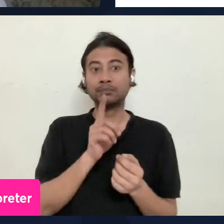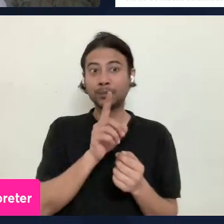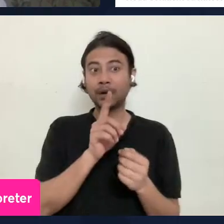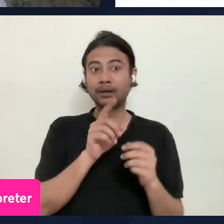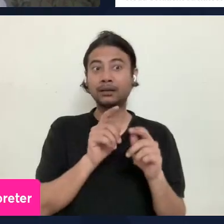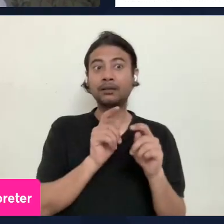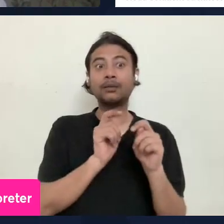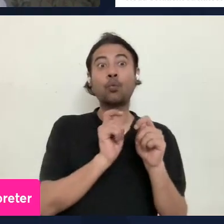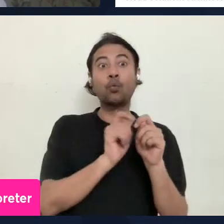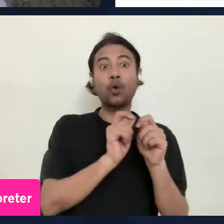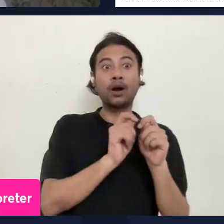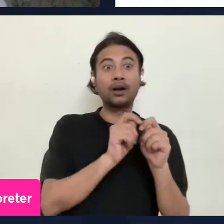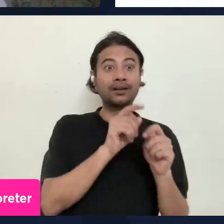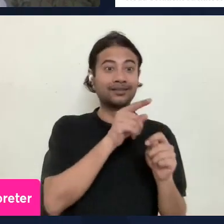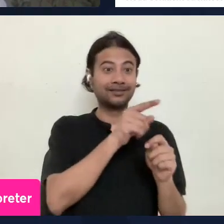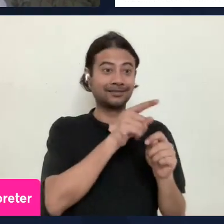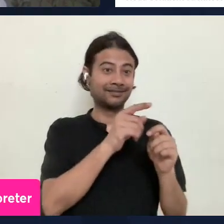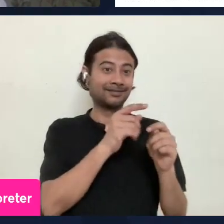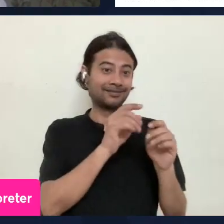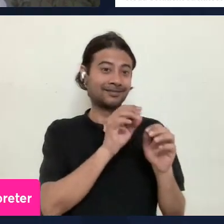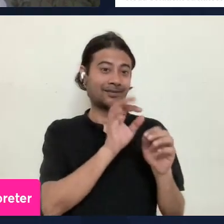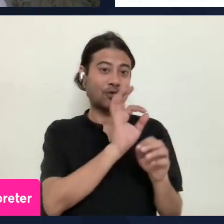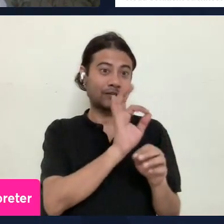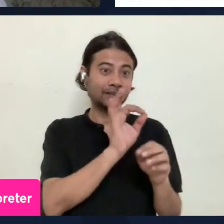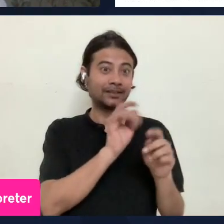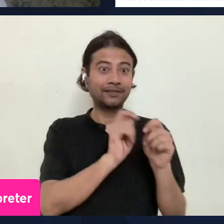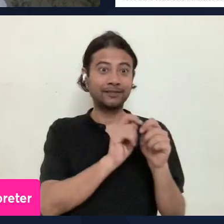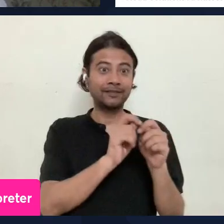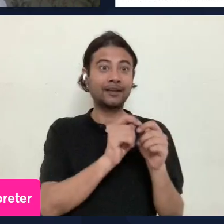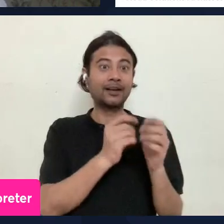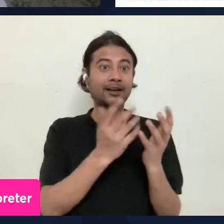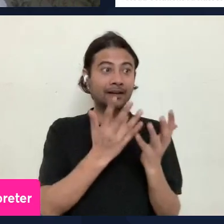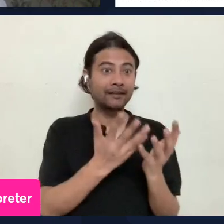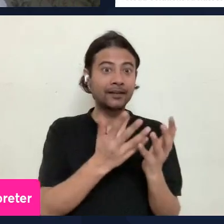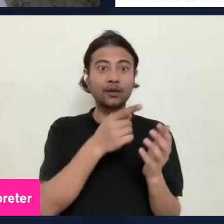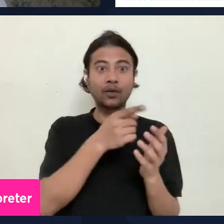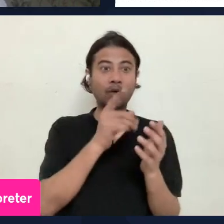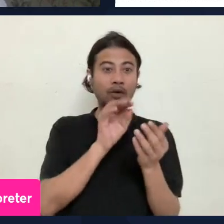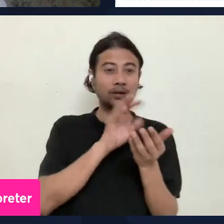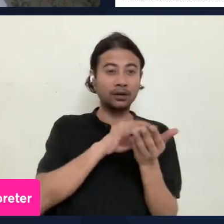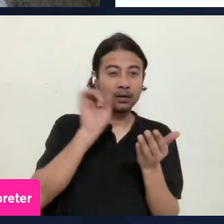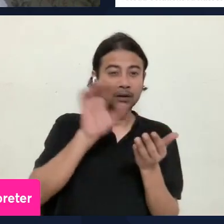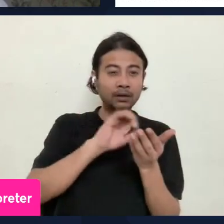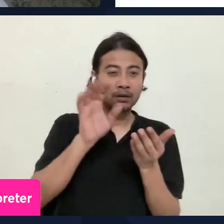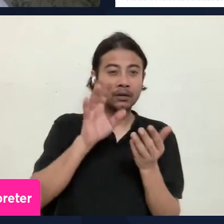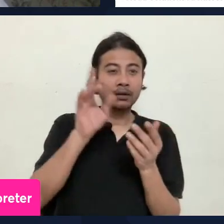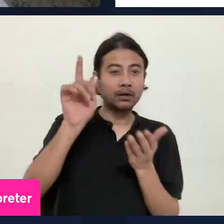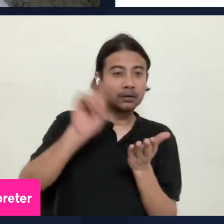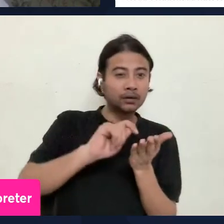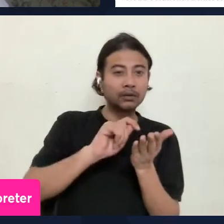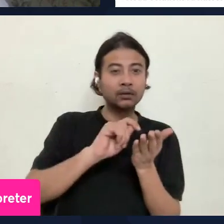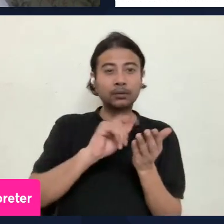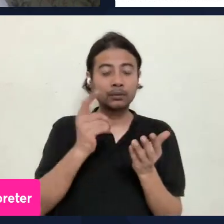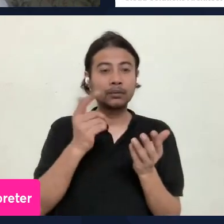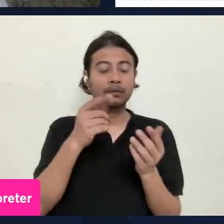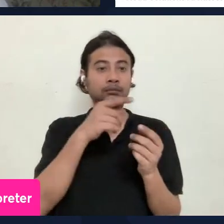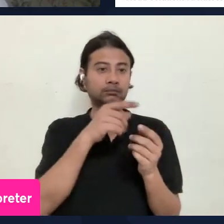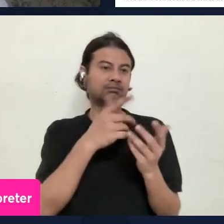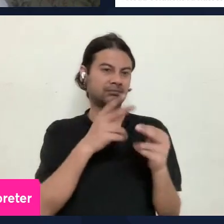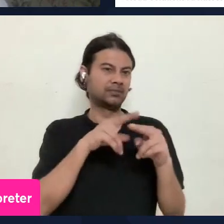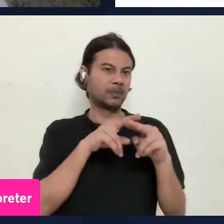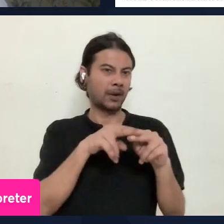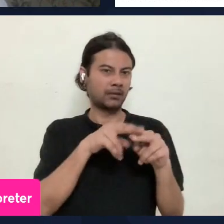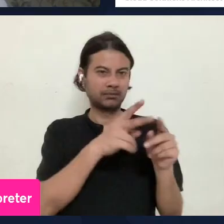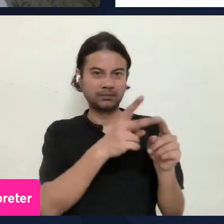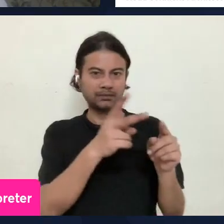and the requirements of the workload. But majority of the customers, I think nearly all the customers that I've been speaking to who are looking to